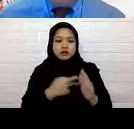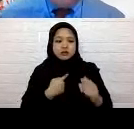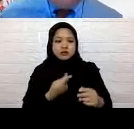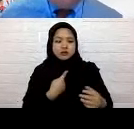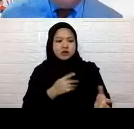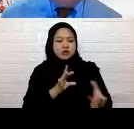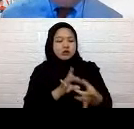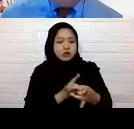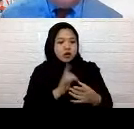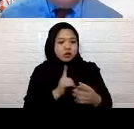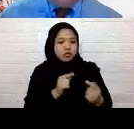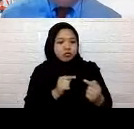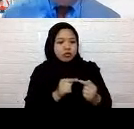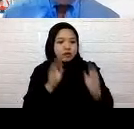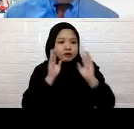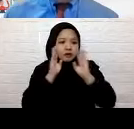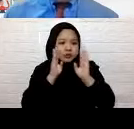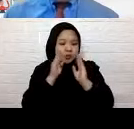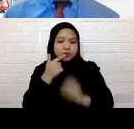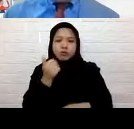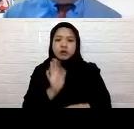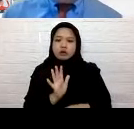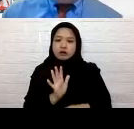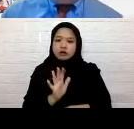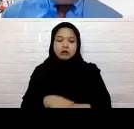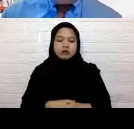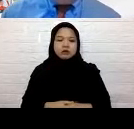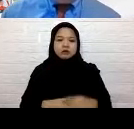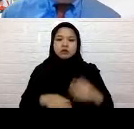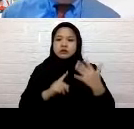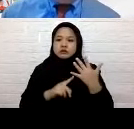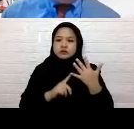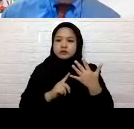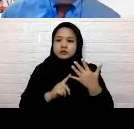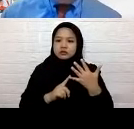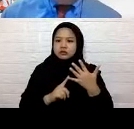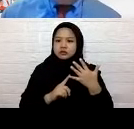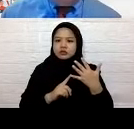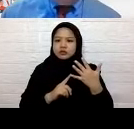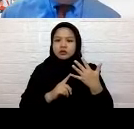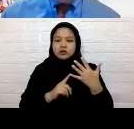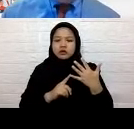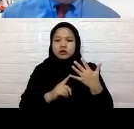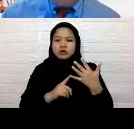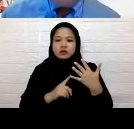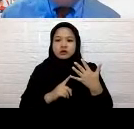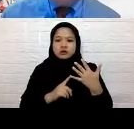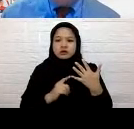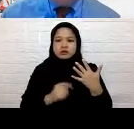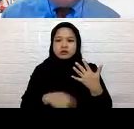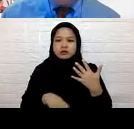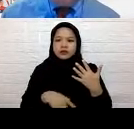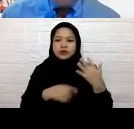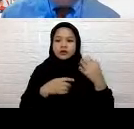we mean by informed consent? Sometimes we have to get informed consent from clients we